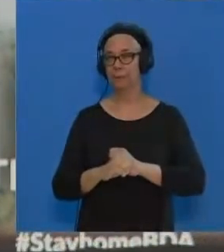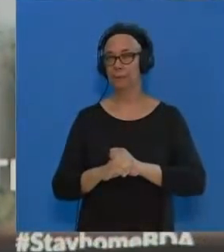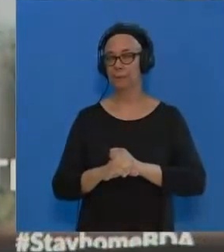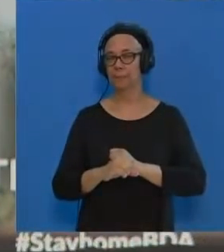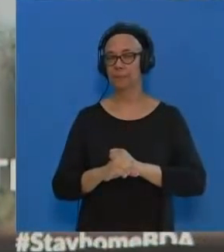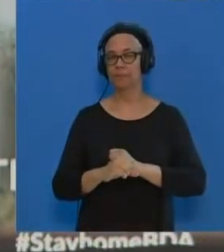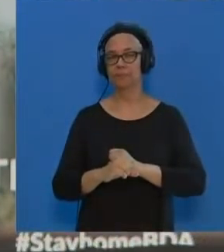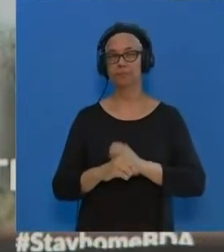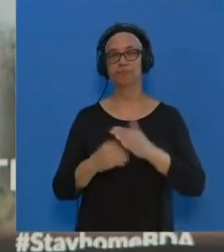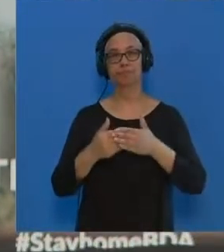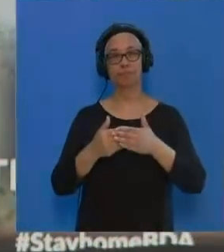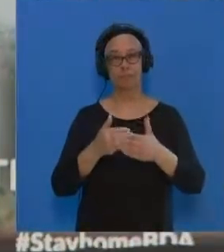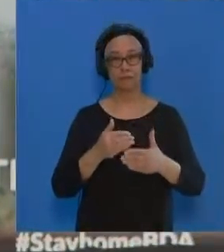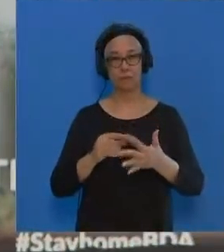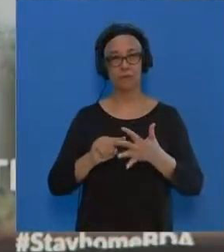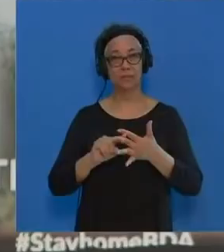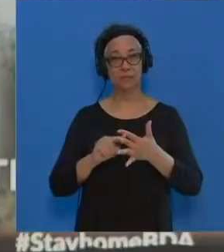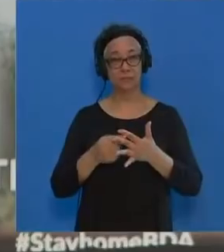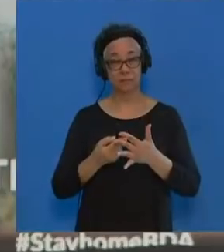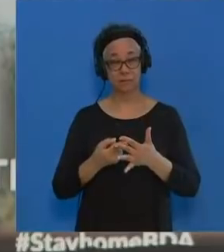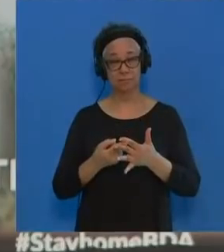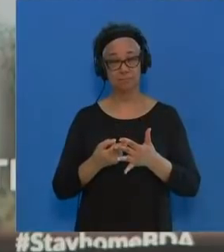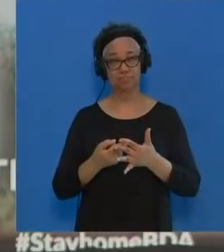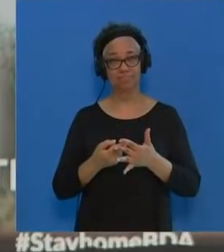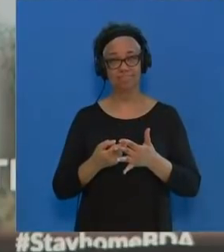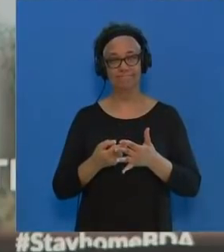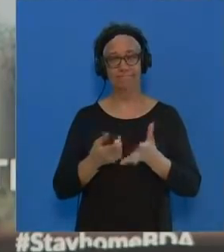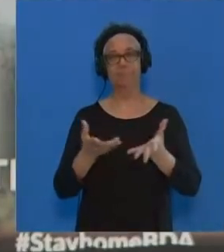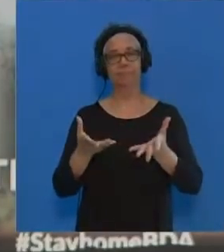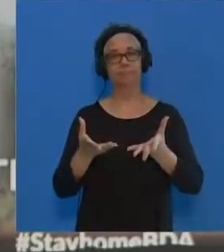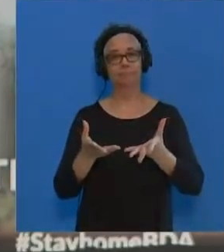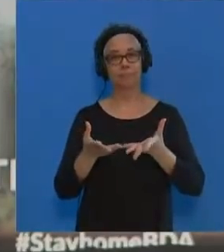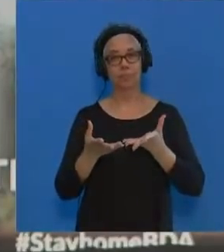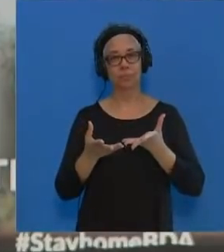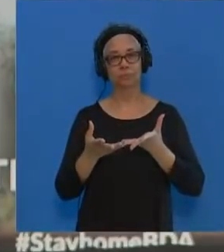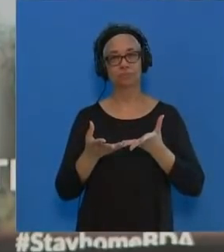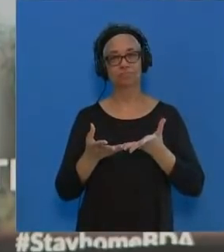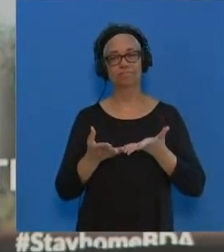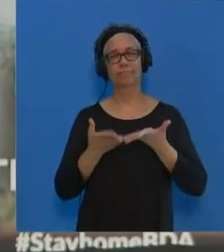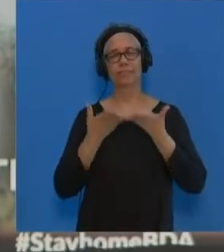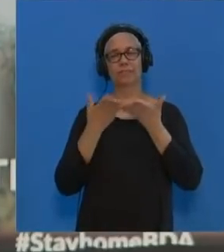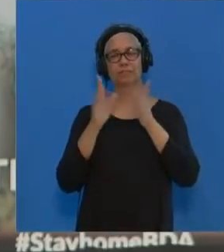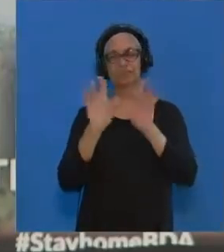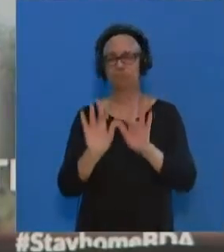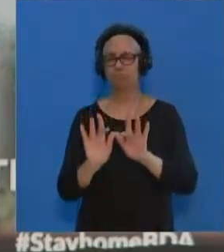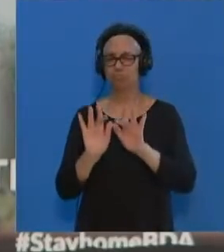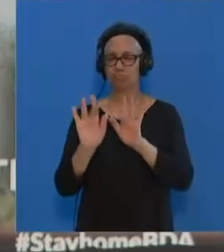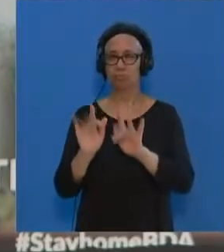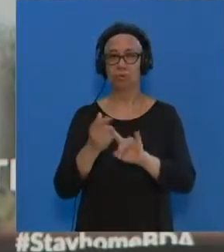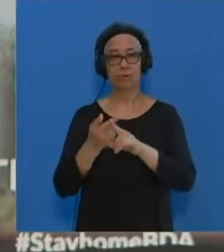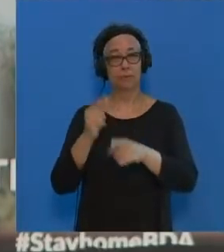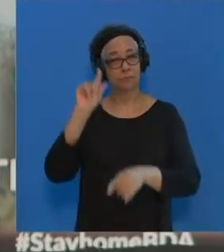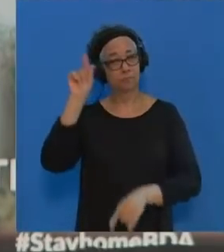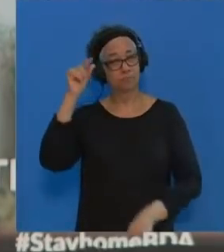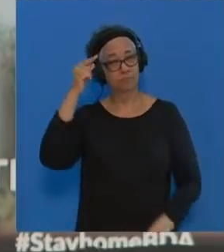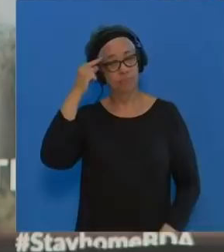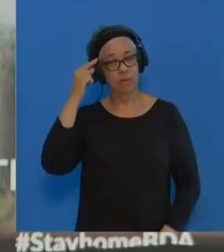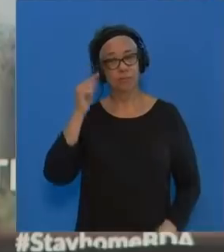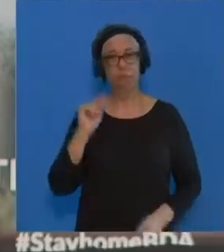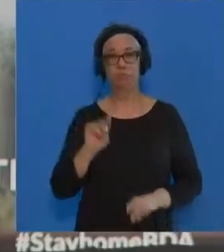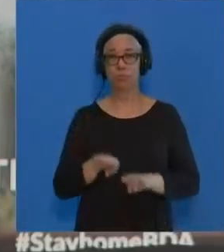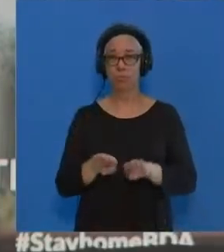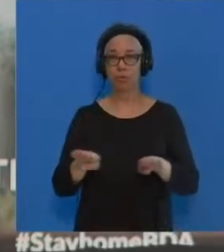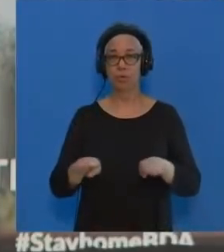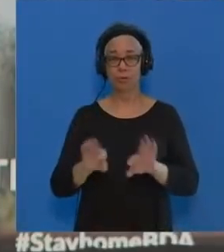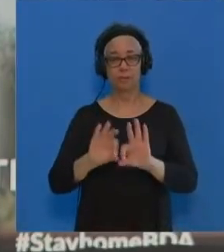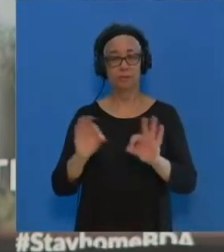Before I begin my substantive remarks, I would like to express condolences from the Government of Bermuda to the family